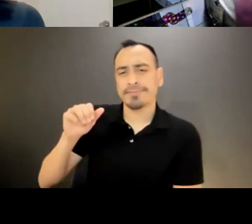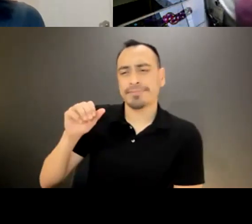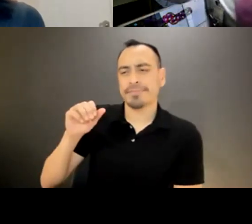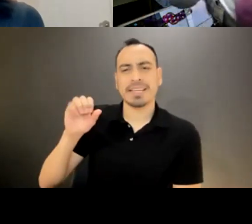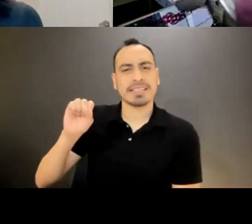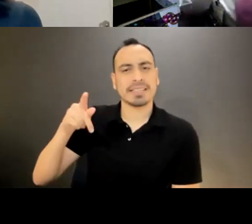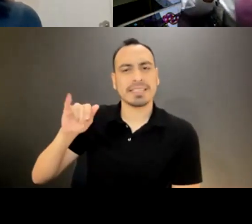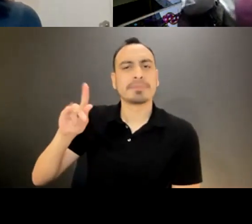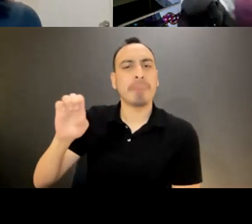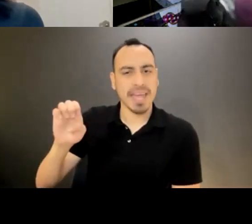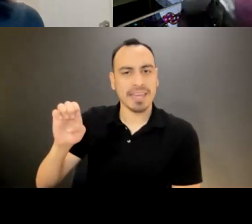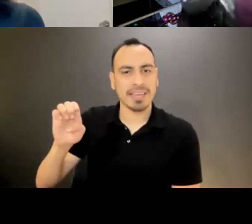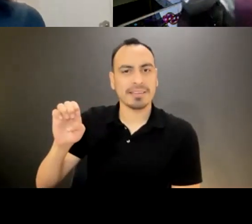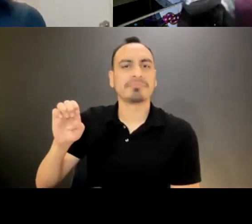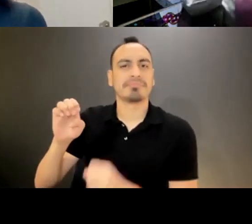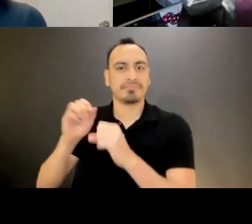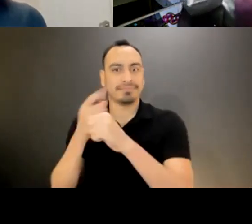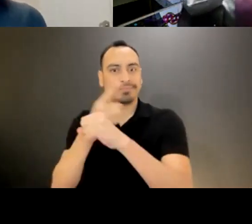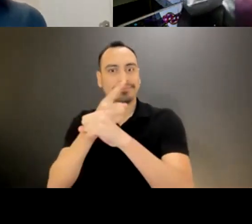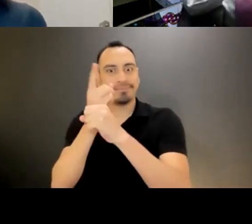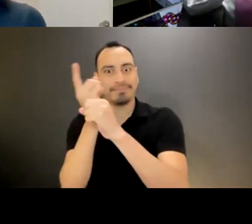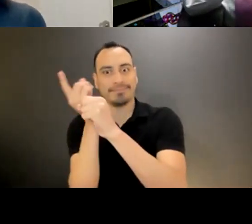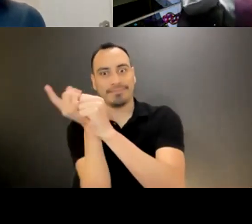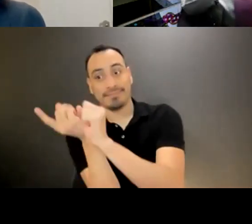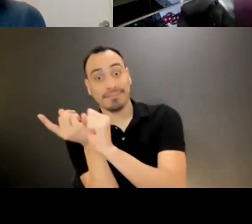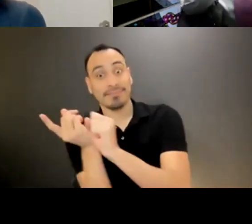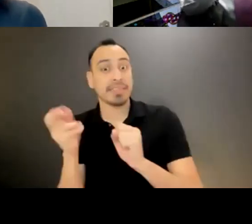It's sticking out of the cells, and that's what attaches